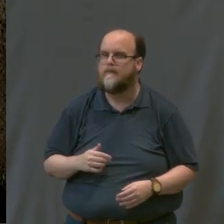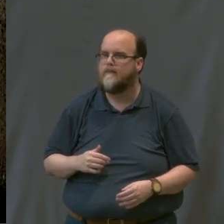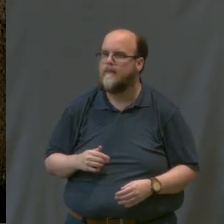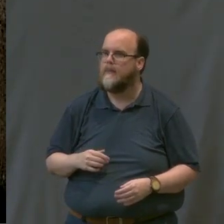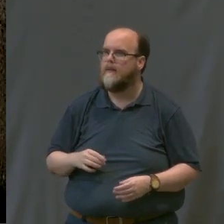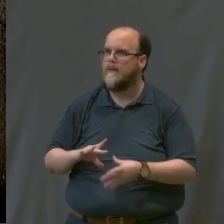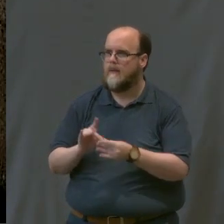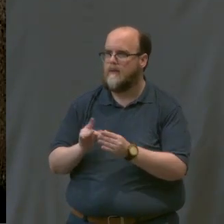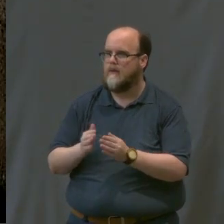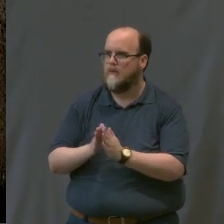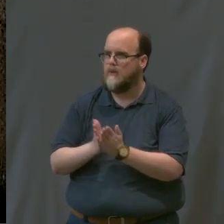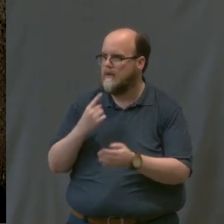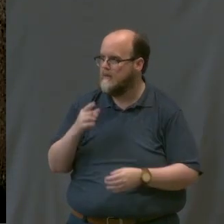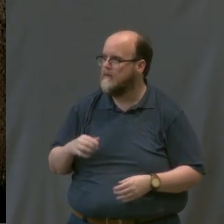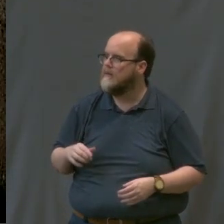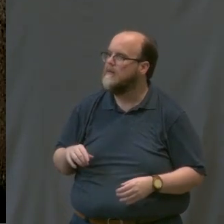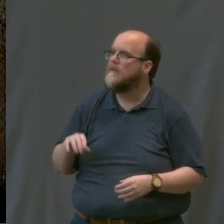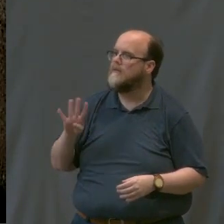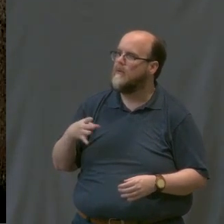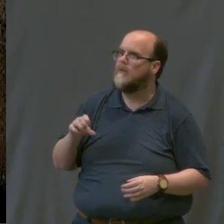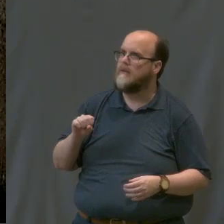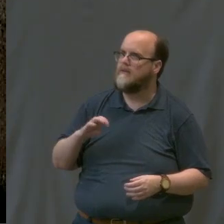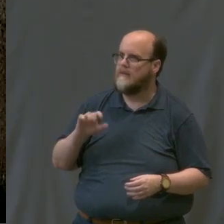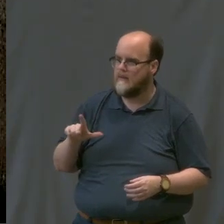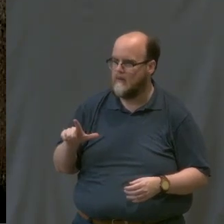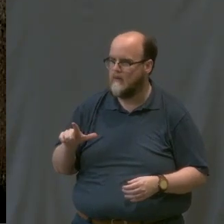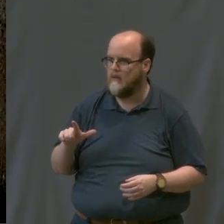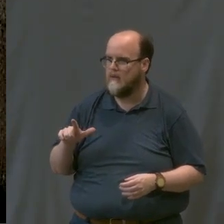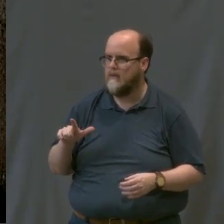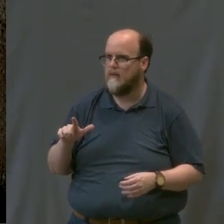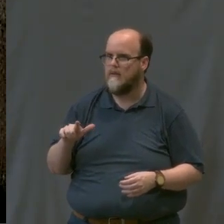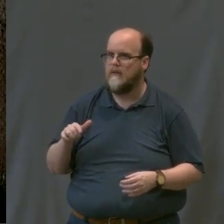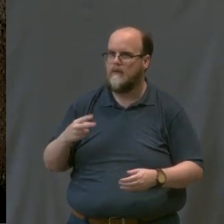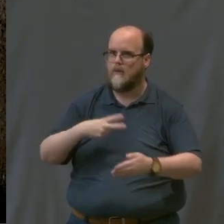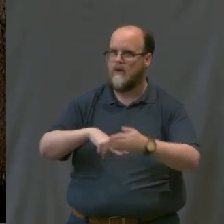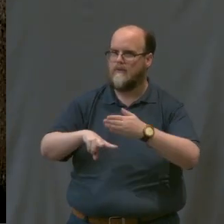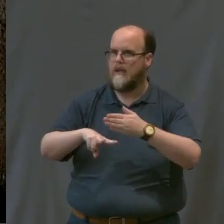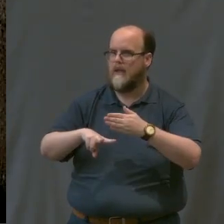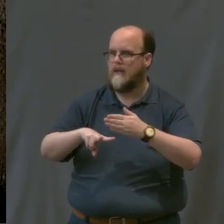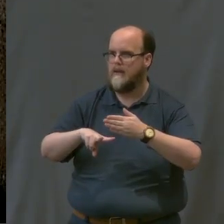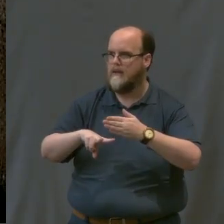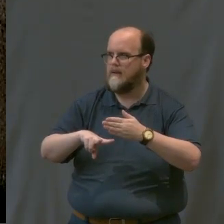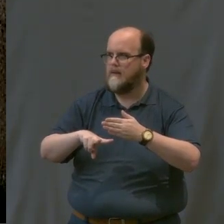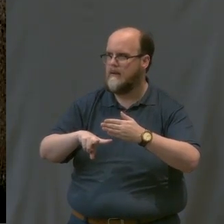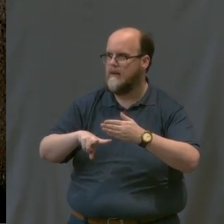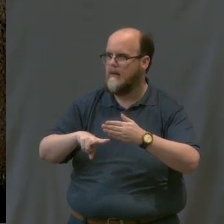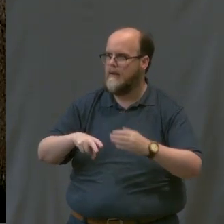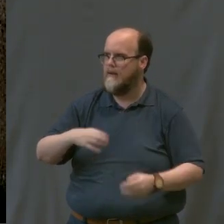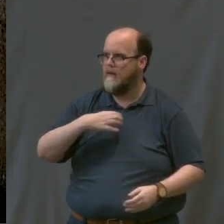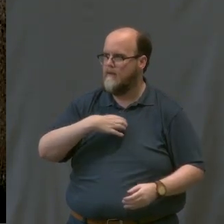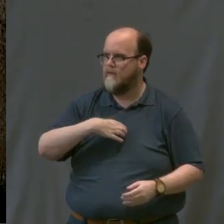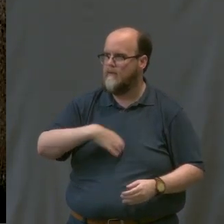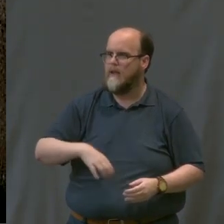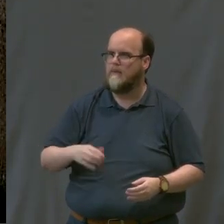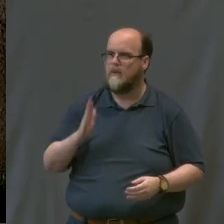The commentary said that the 4th seal was prophesying a famine that was going